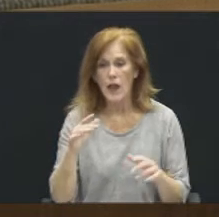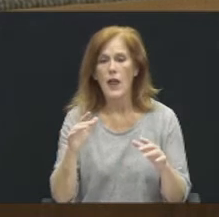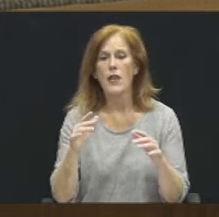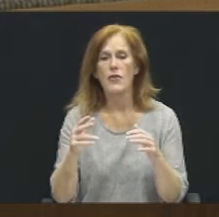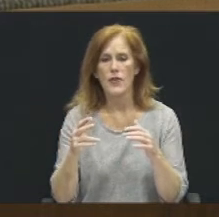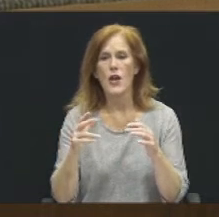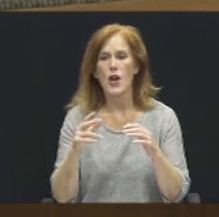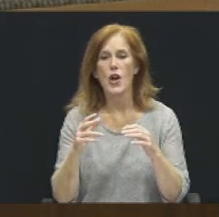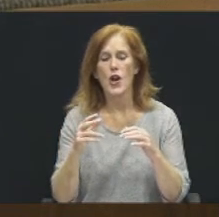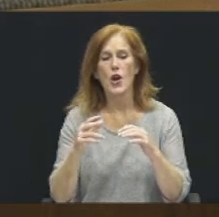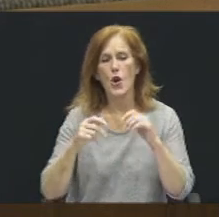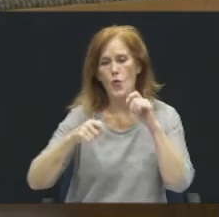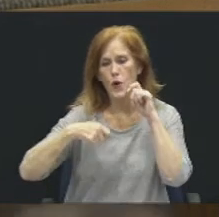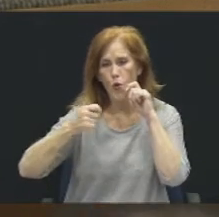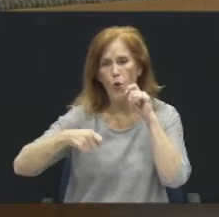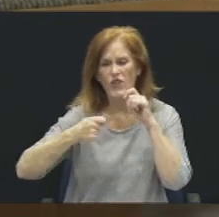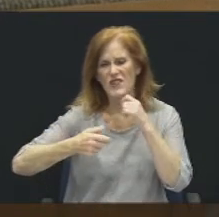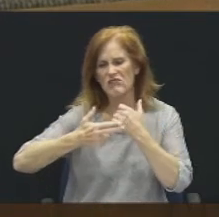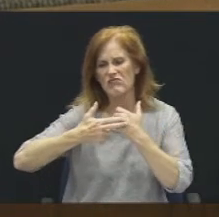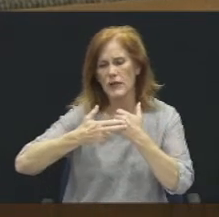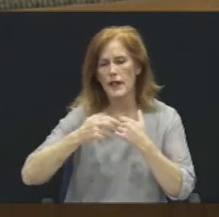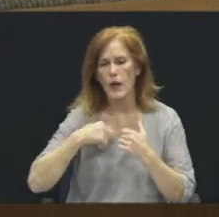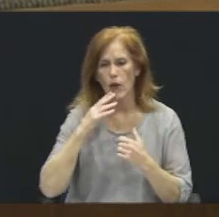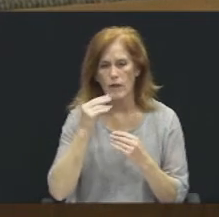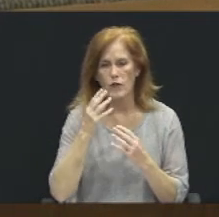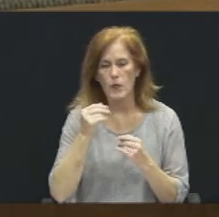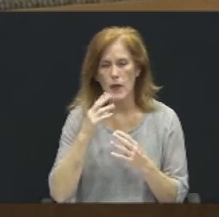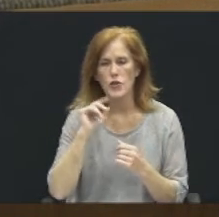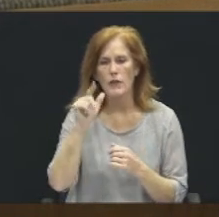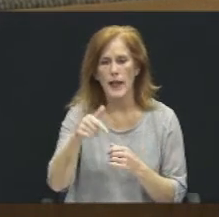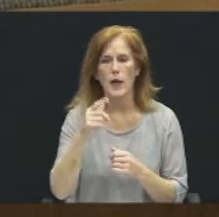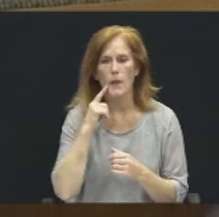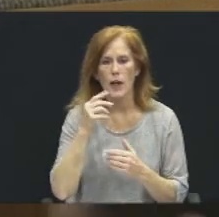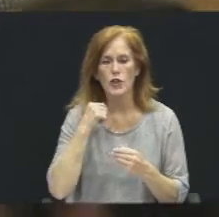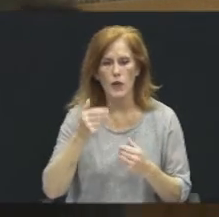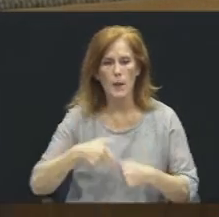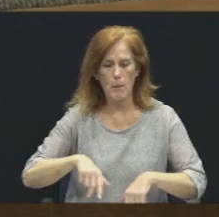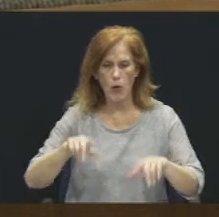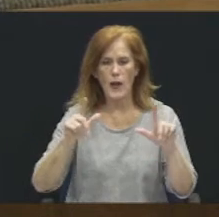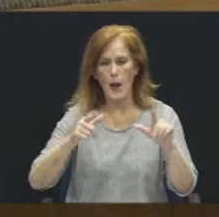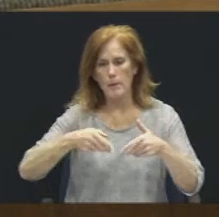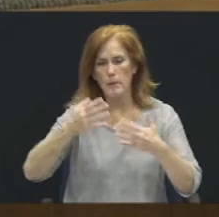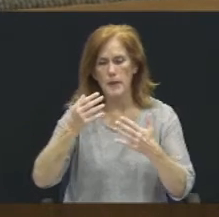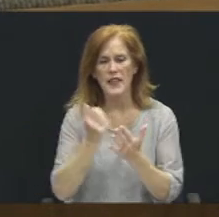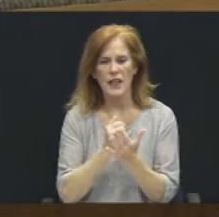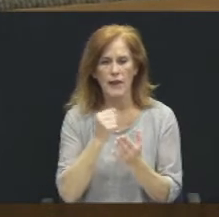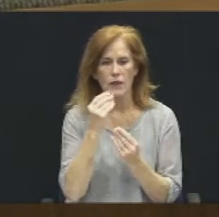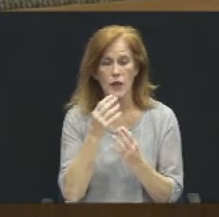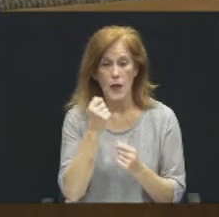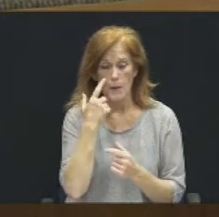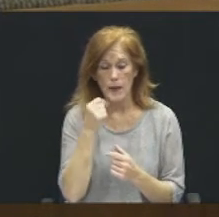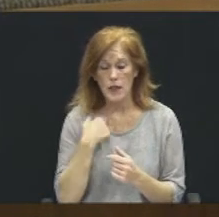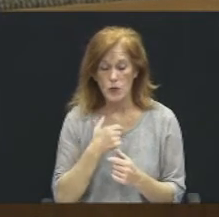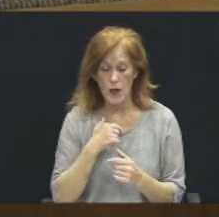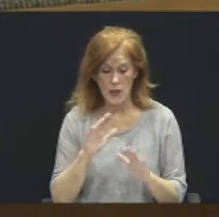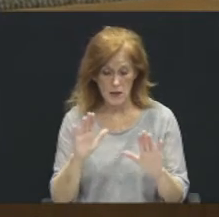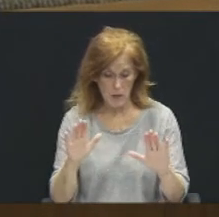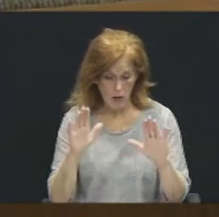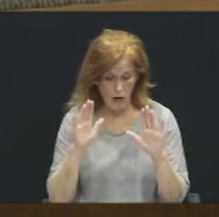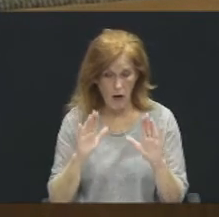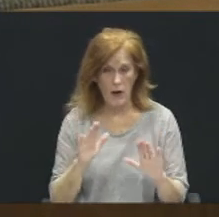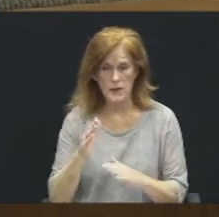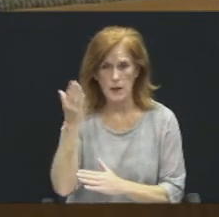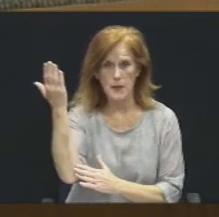recorded, and I will have information in the future about how you can access those, because we had some terrific